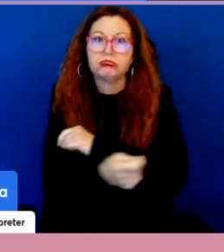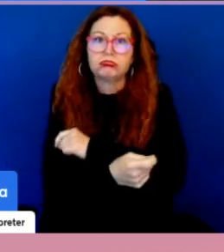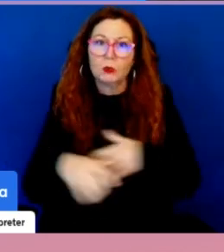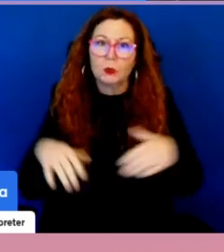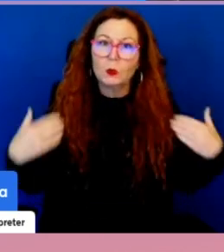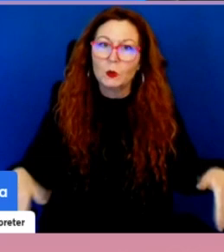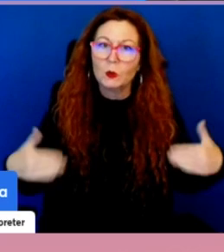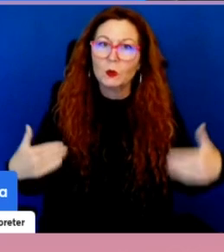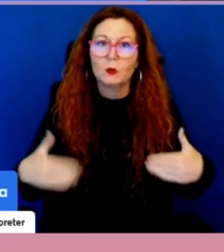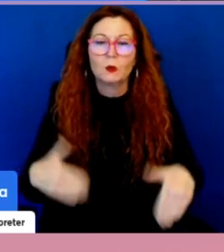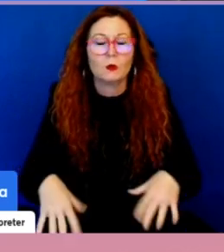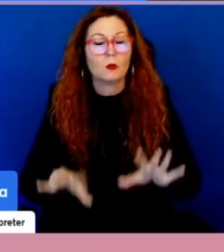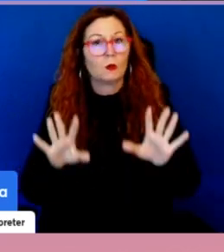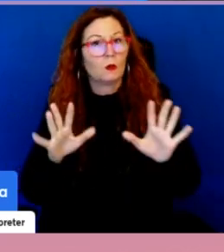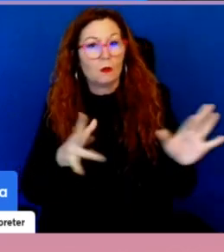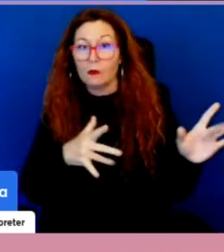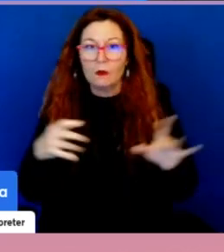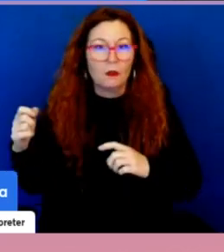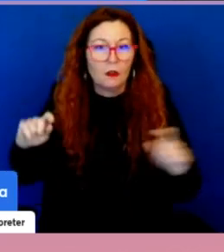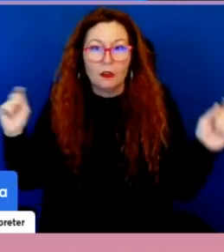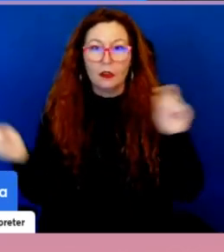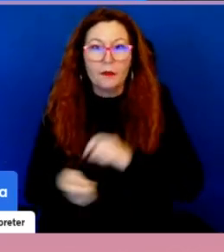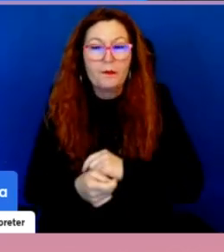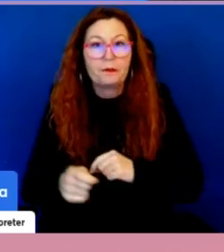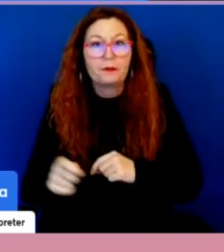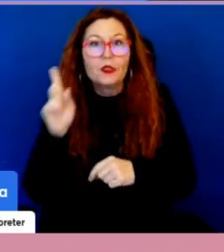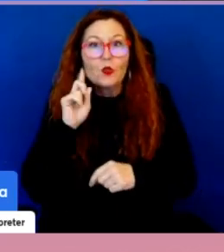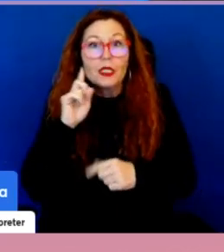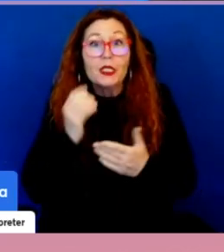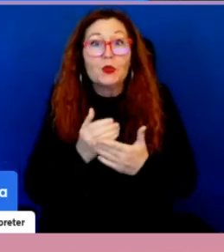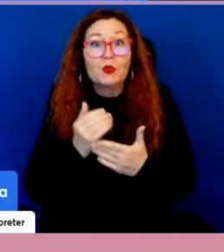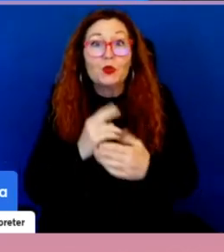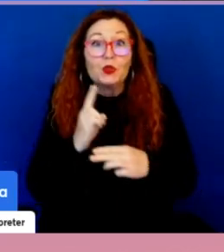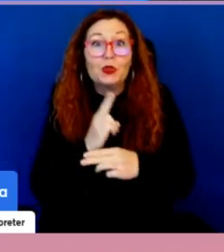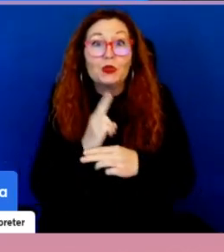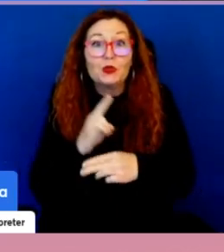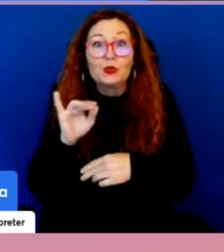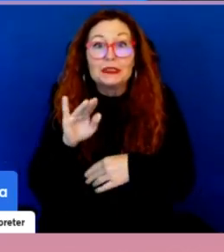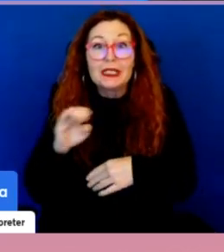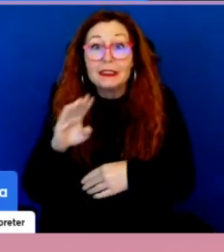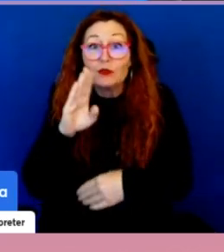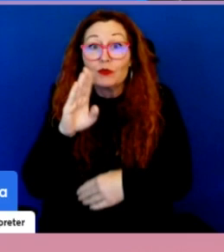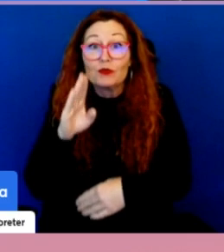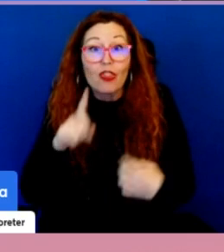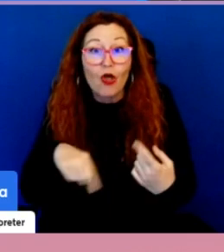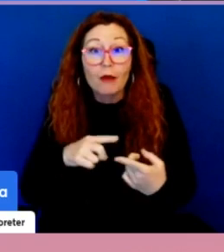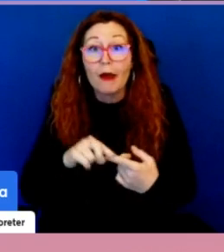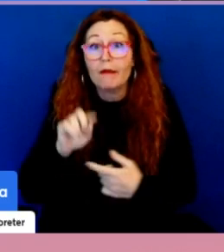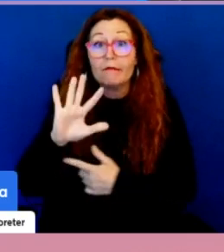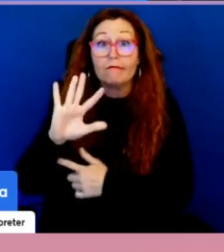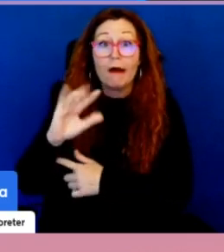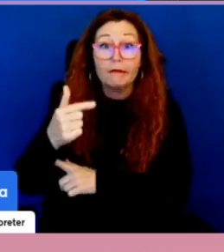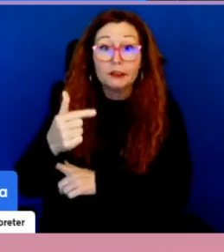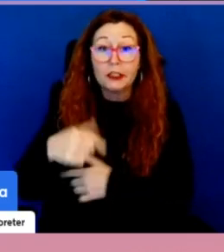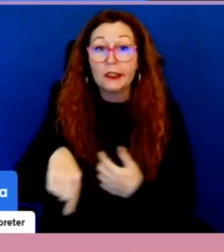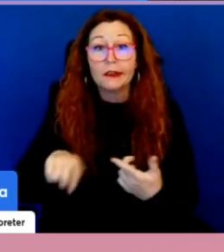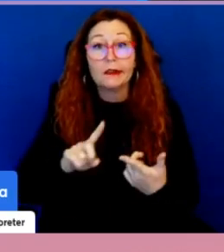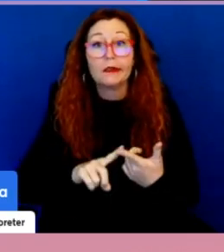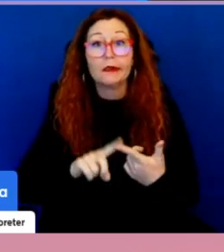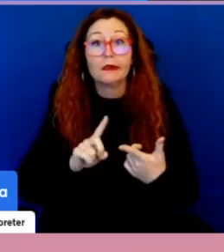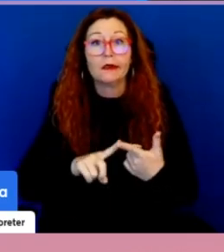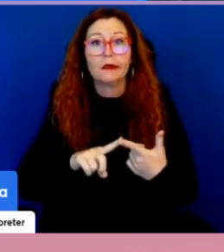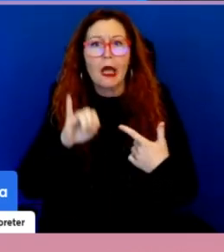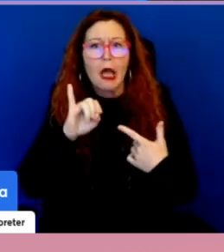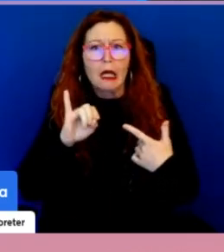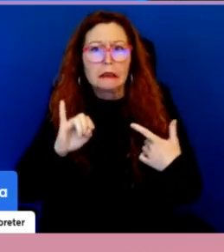We're hearing all these new use cases we never even thought of. We're hearing more about 5G, you're hearing more about IoT. Last couple of